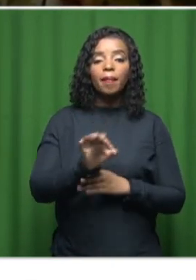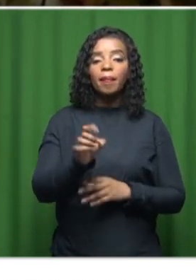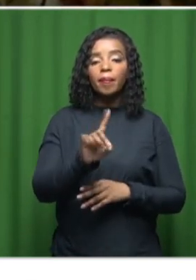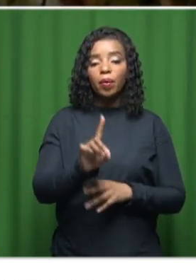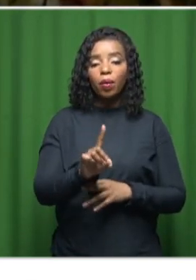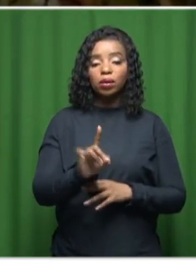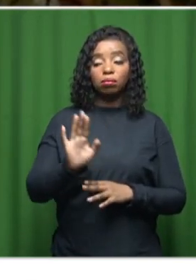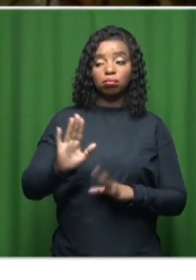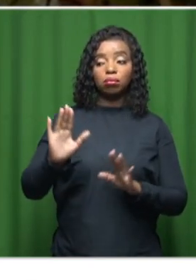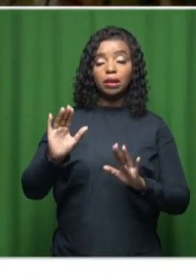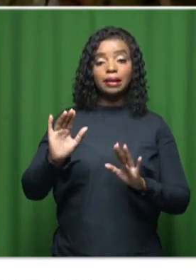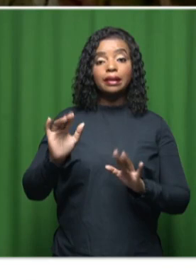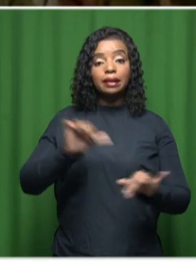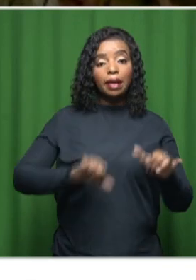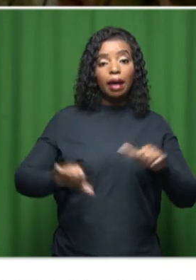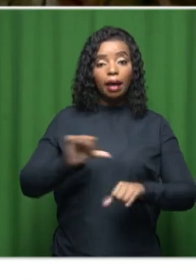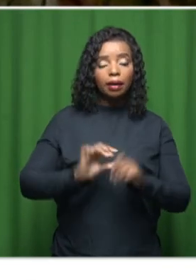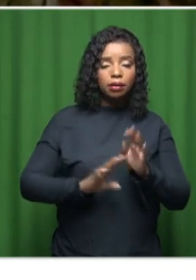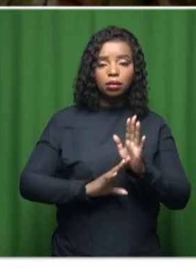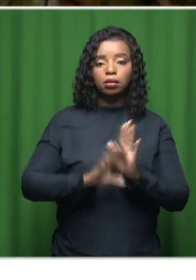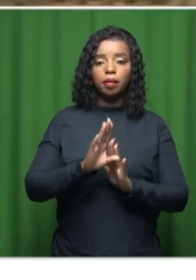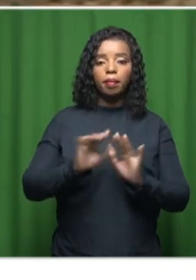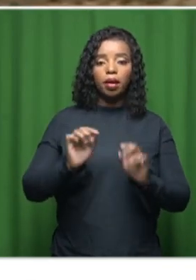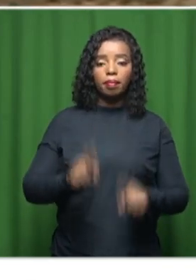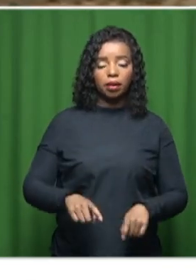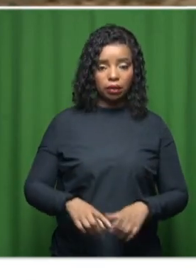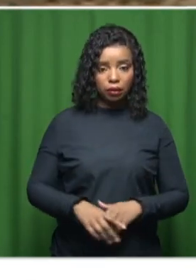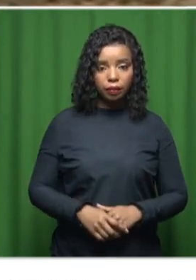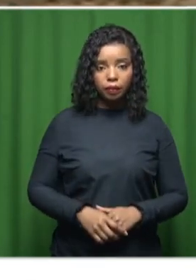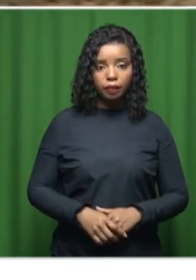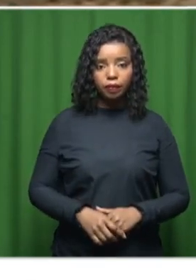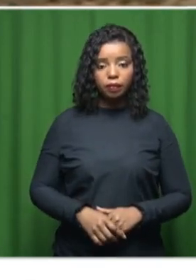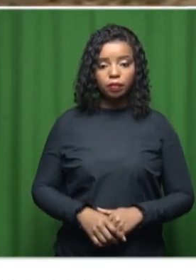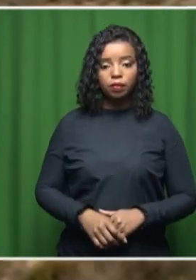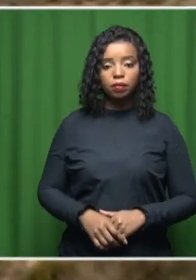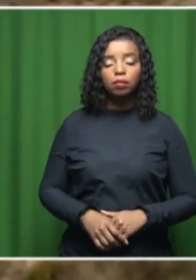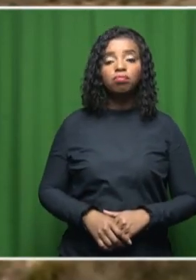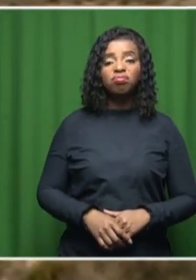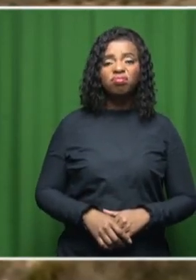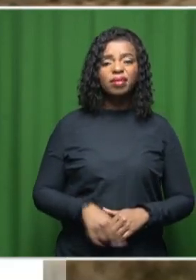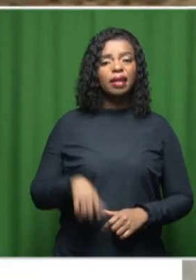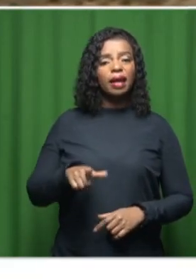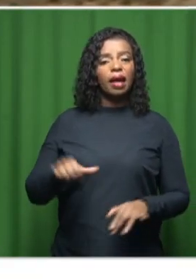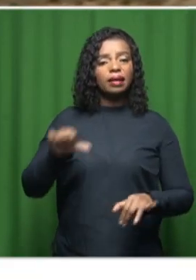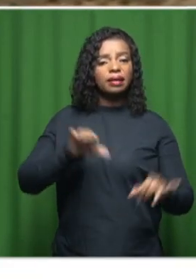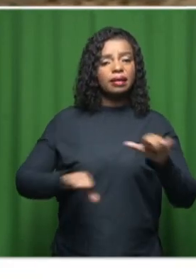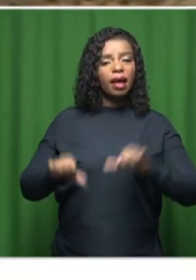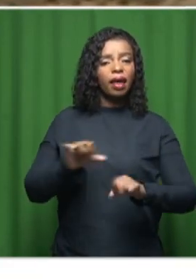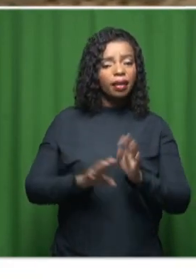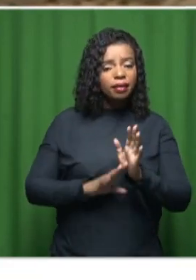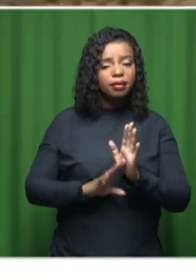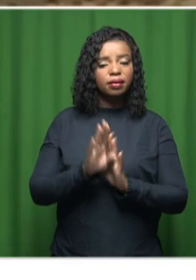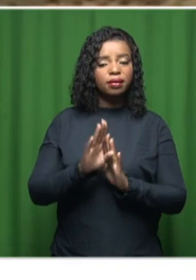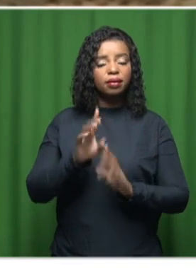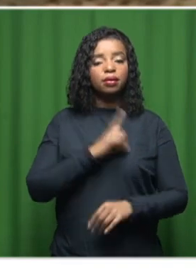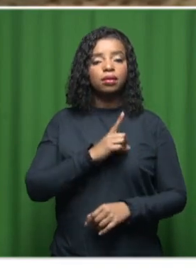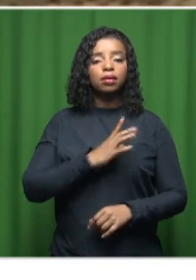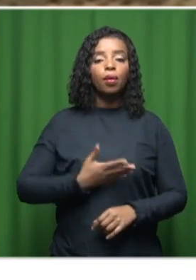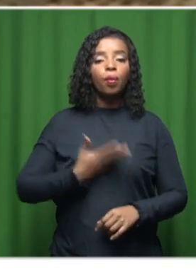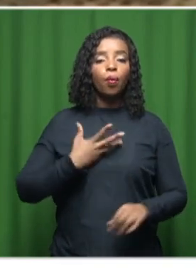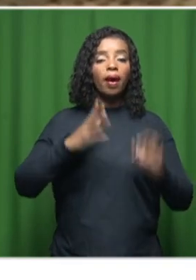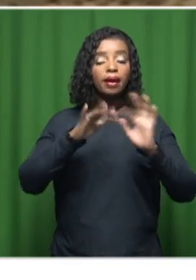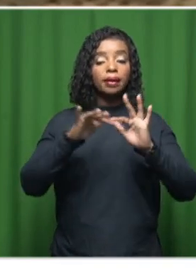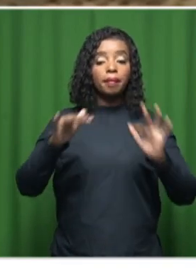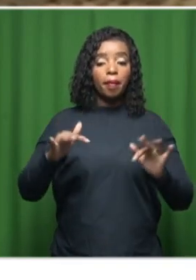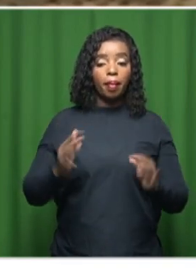explore possibilities in space. We advance science for the better of humanity, to find the